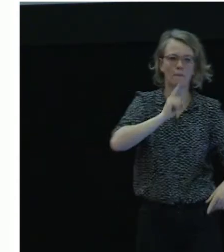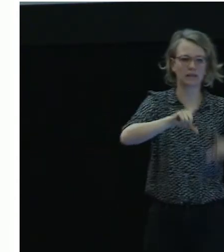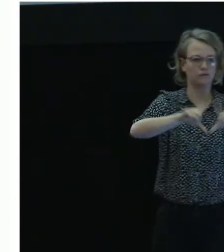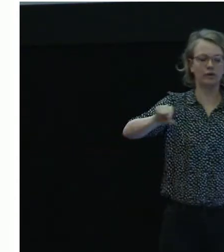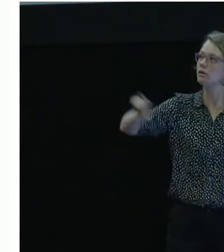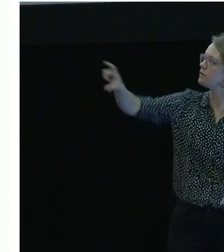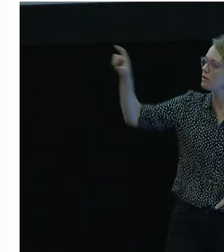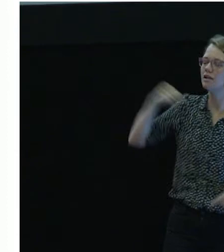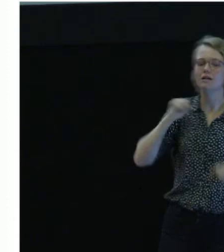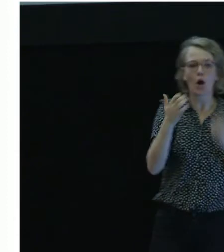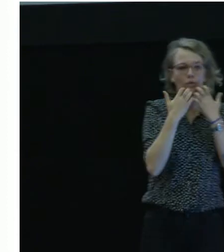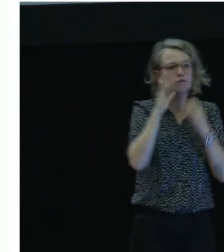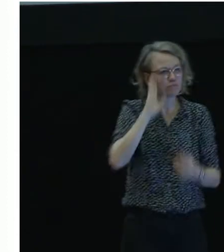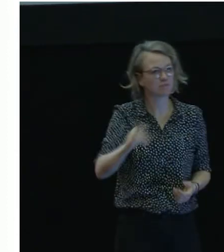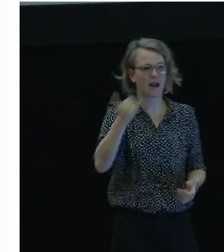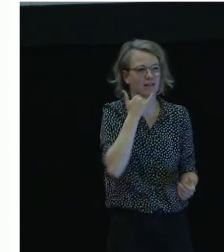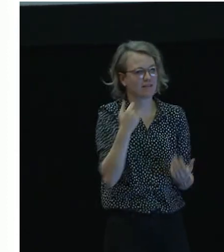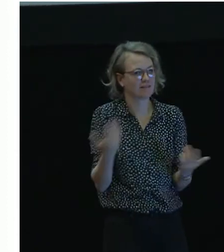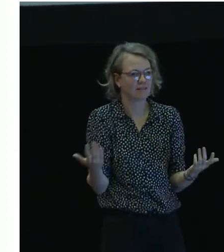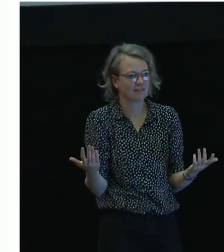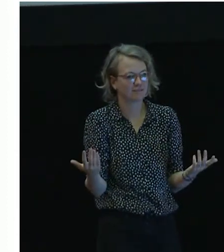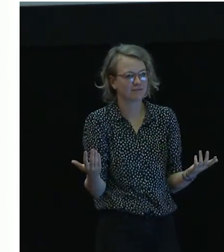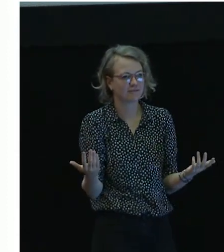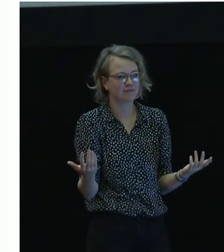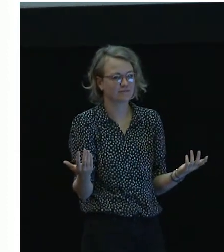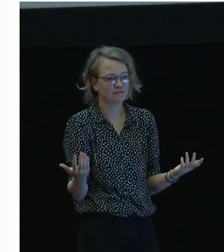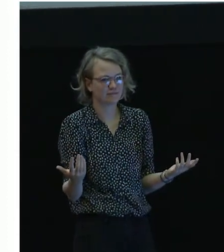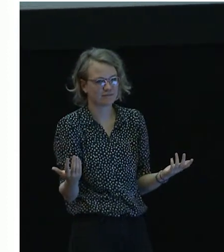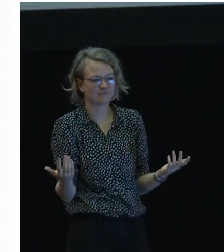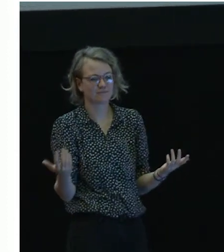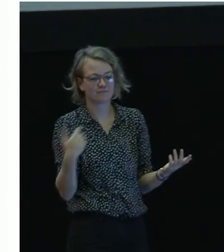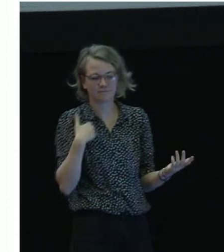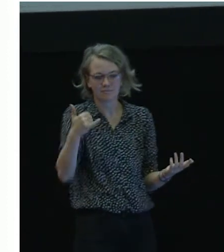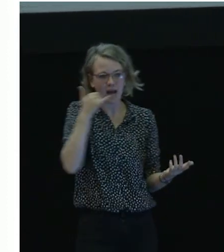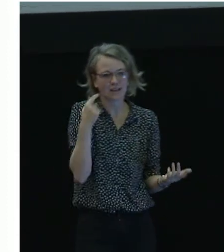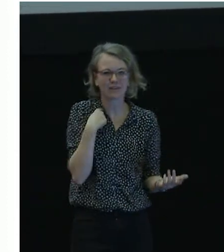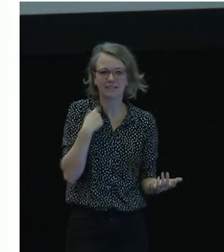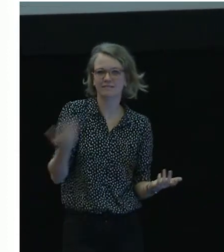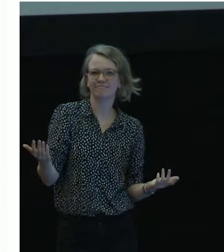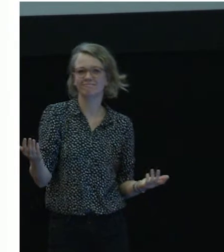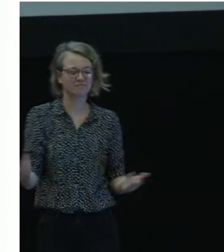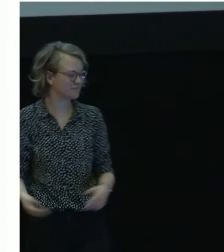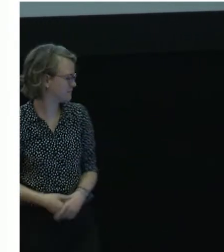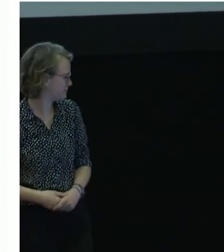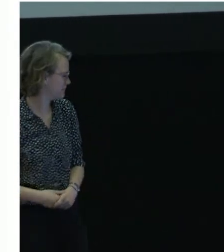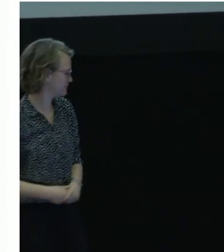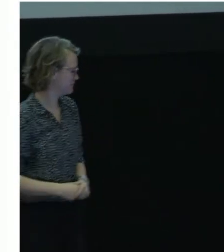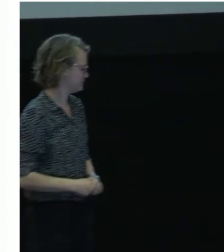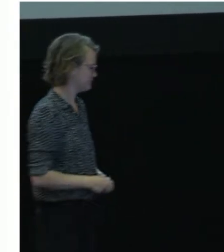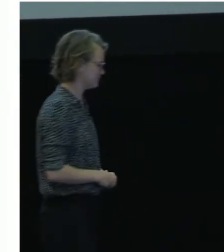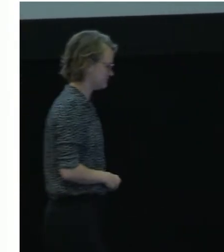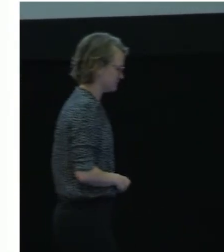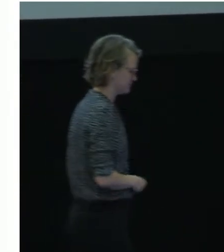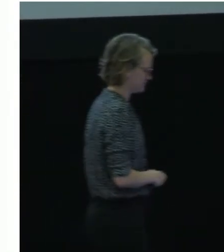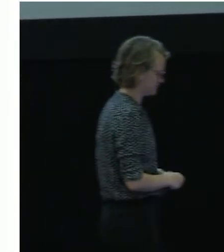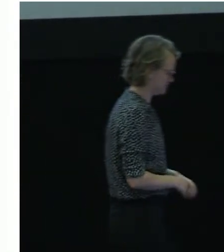can understand that, but give your users a comment box where they can tell you, this is my phone number, but if